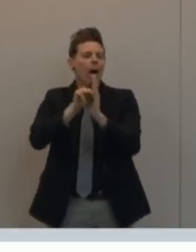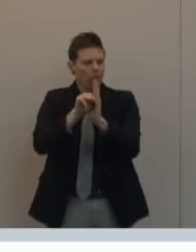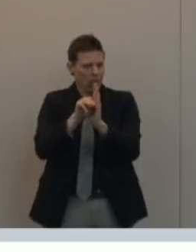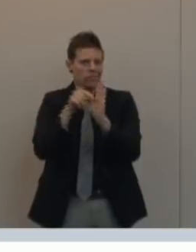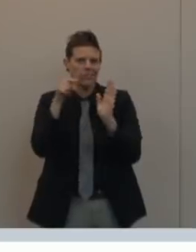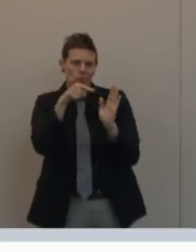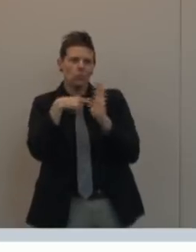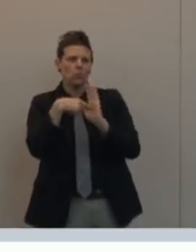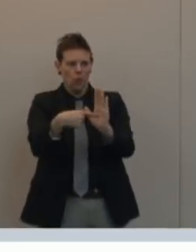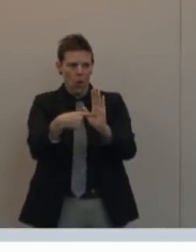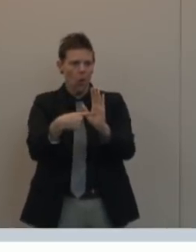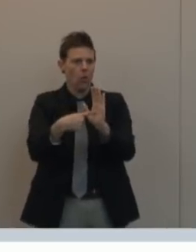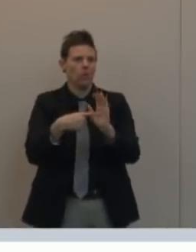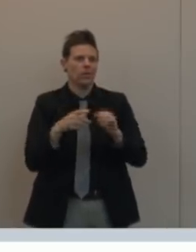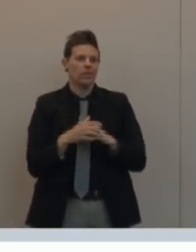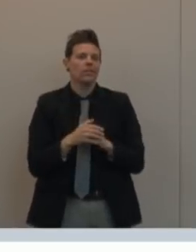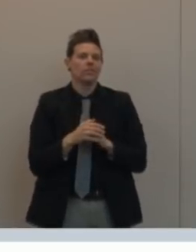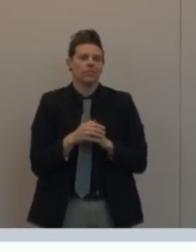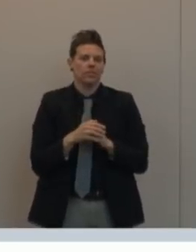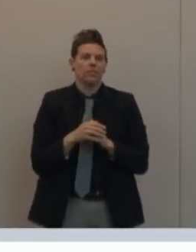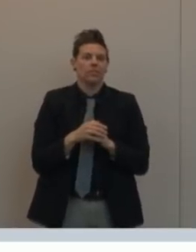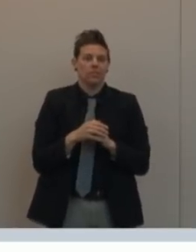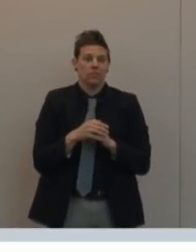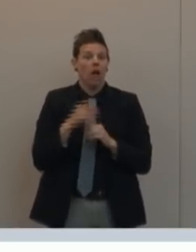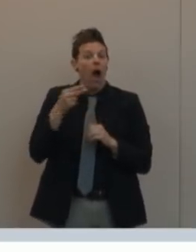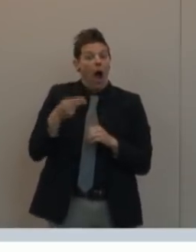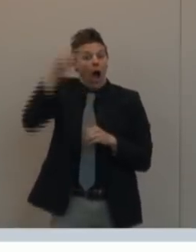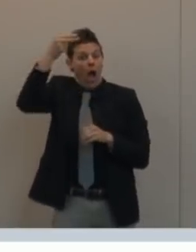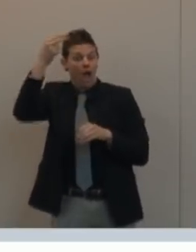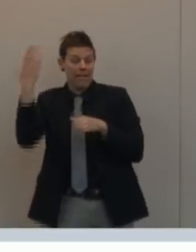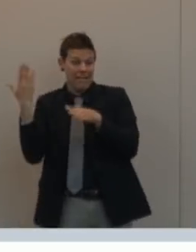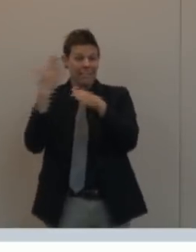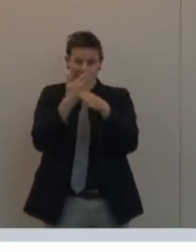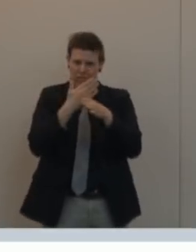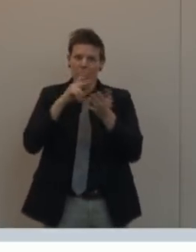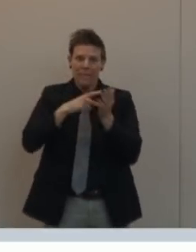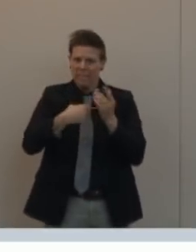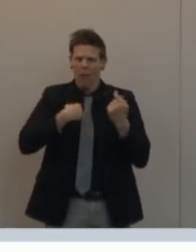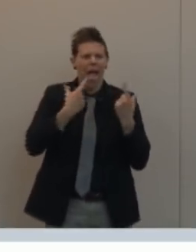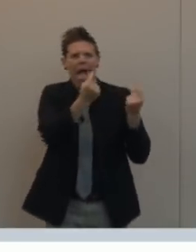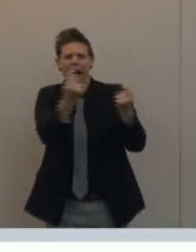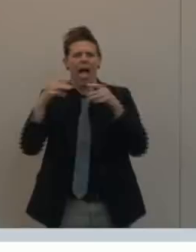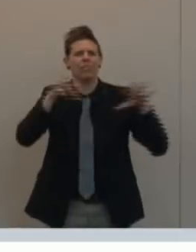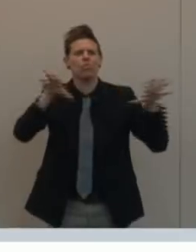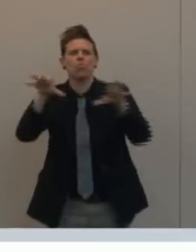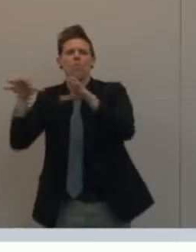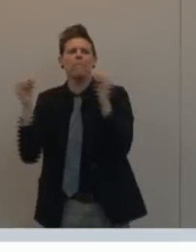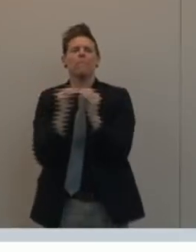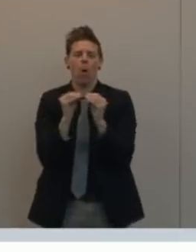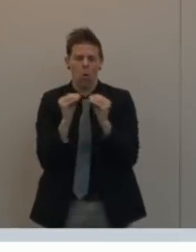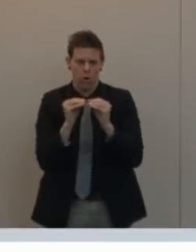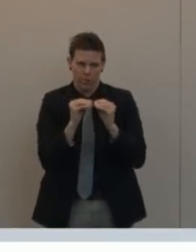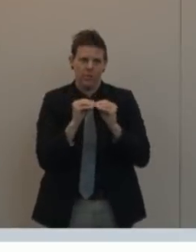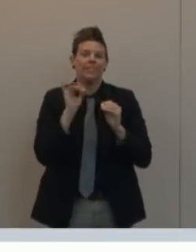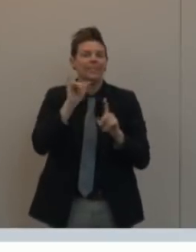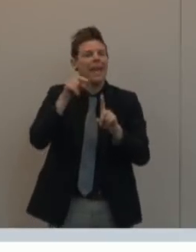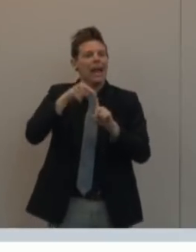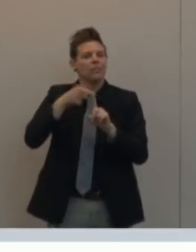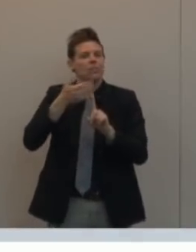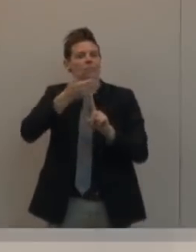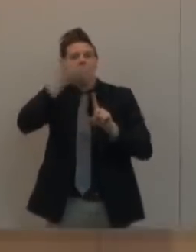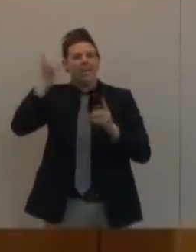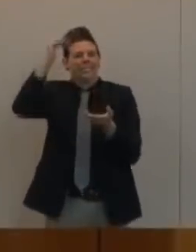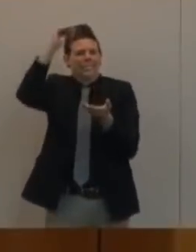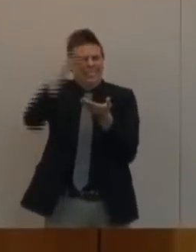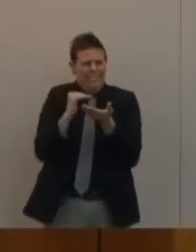actually, in the high intervention, we could handle this and provide the best possible medical care for every New Mexican. So, as